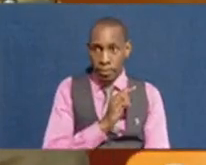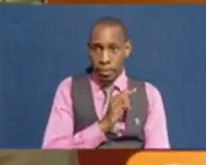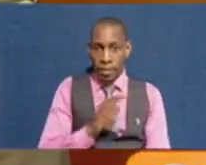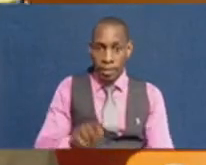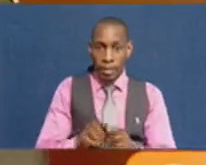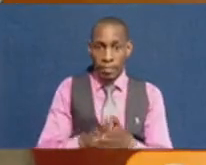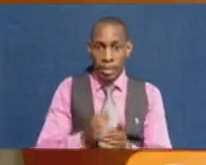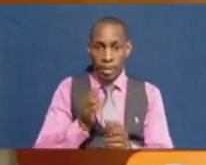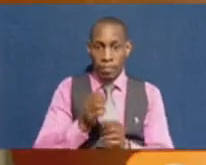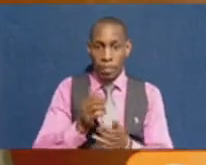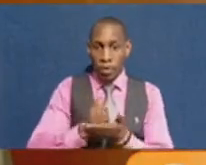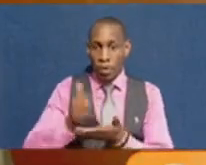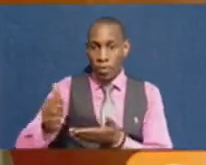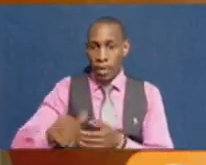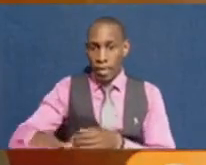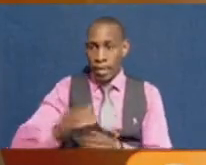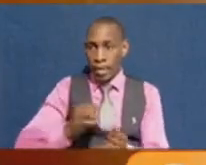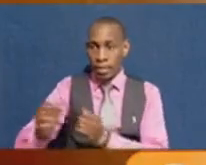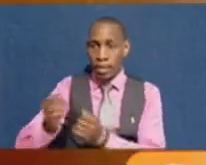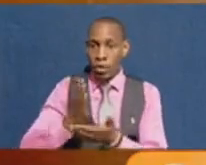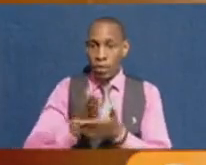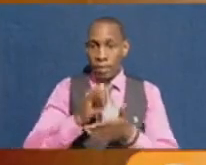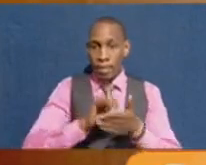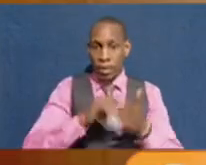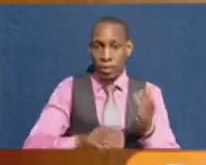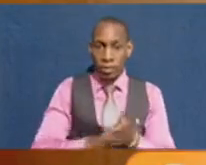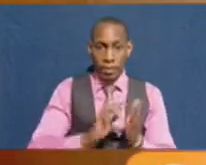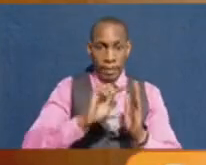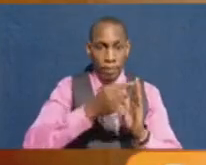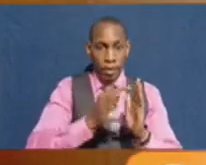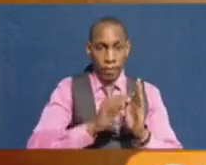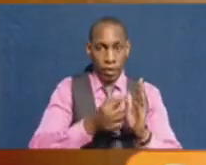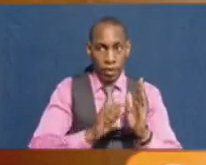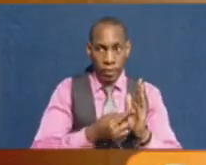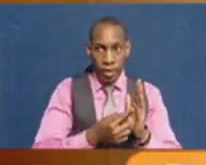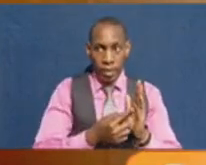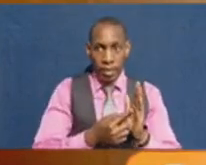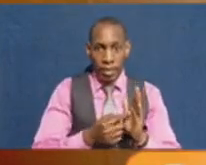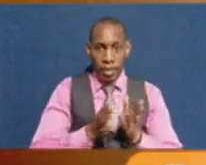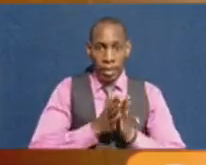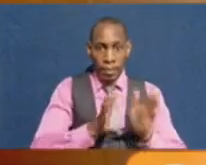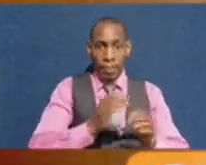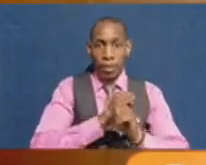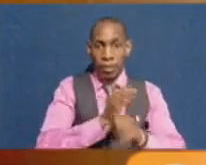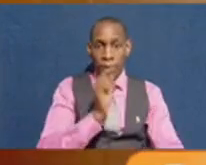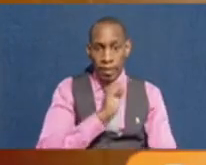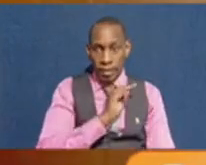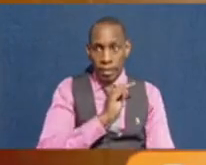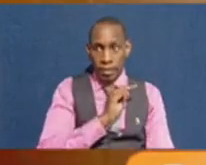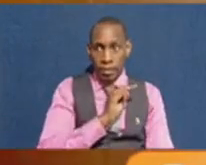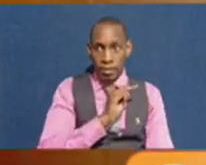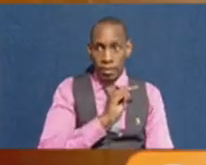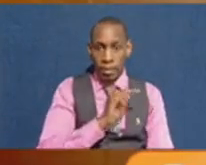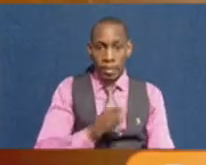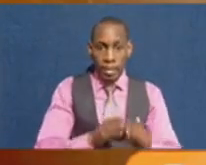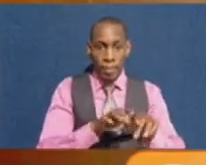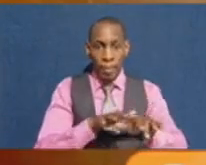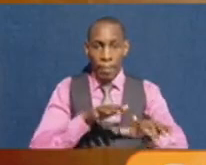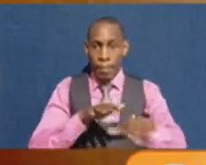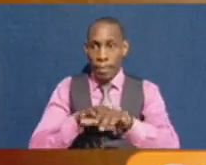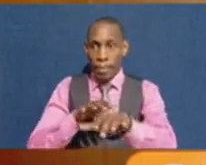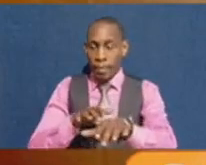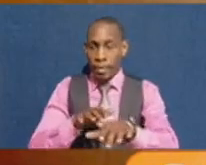at strategic places to ensure the following: that the public is secure and traffic flow will